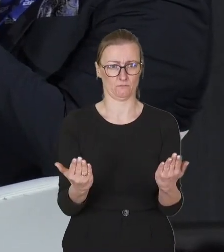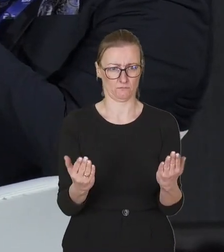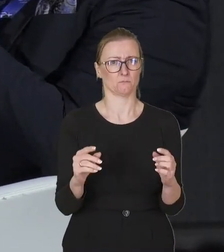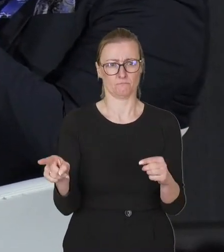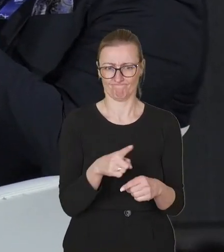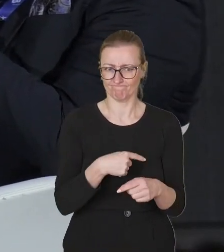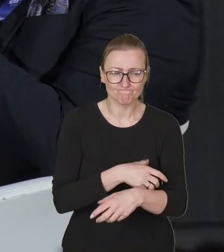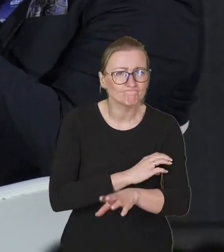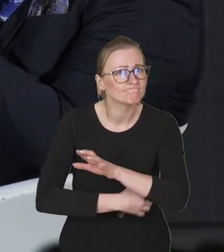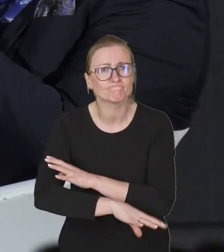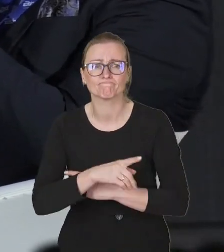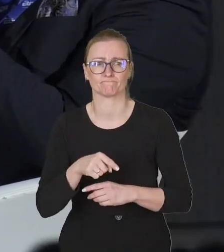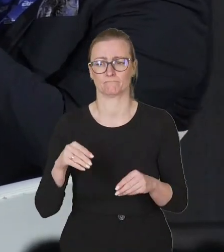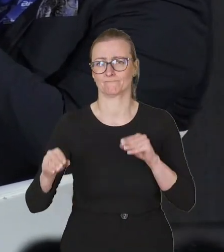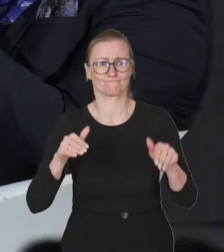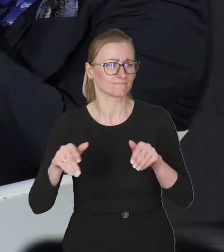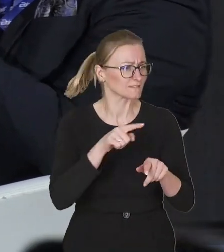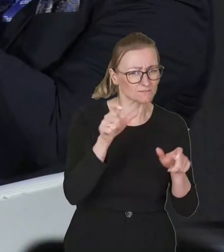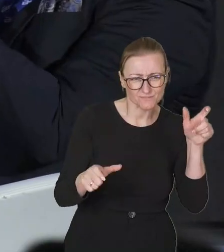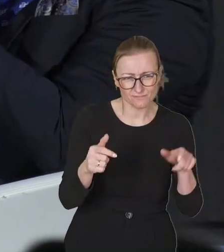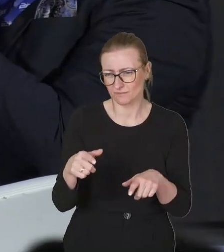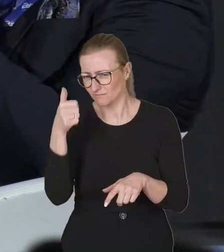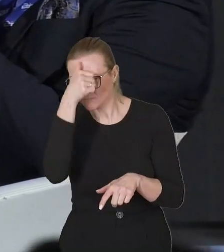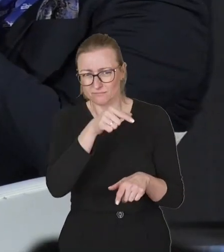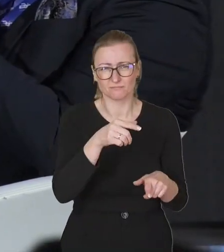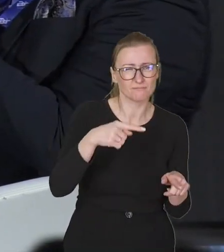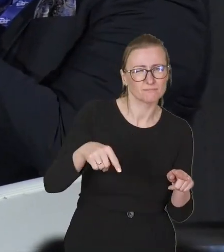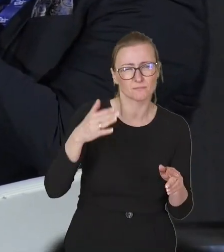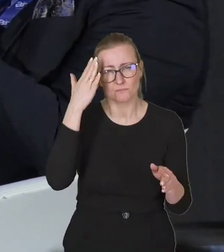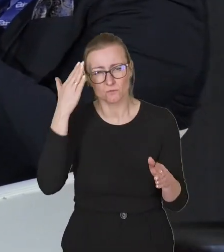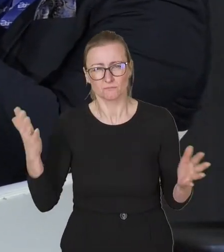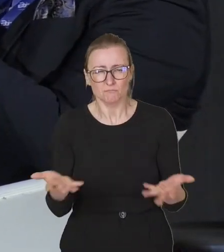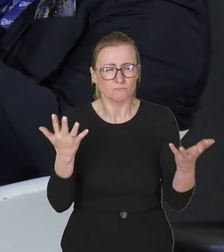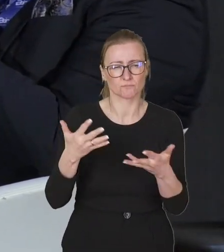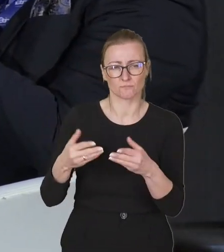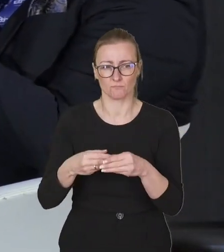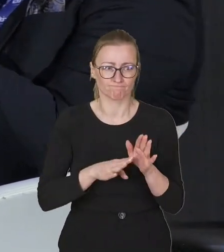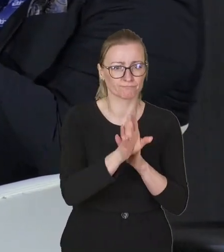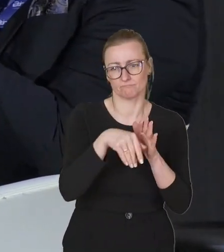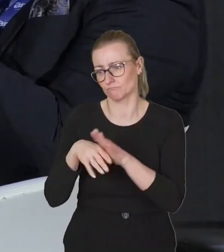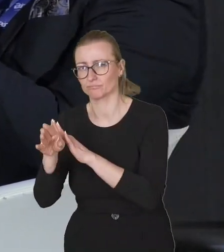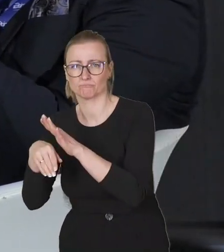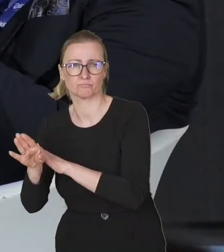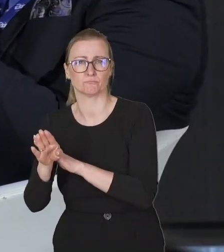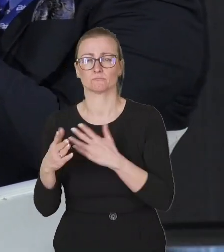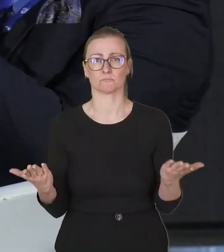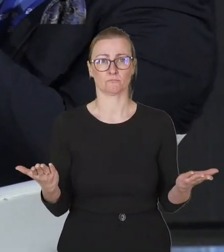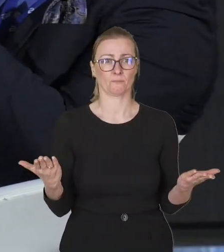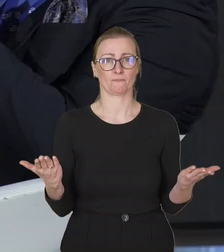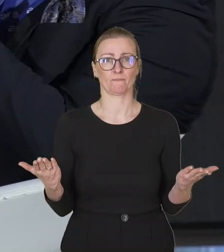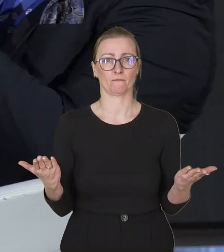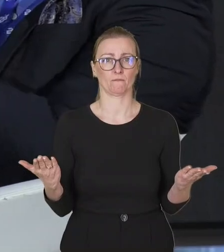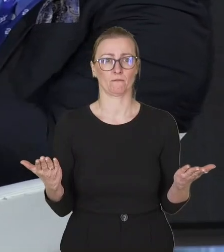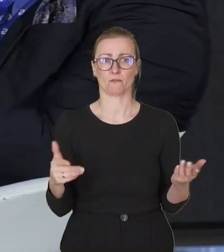why kind of decentralization, but within the system, this is the way we should at least try